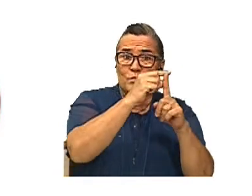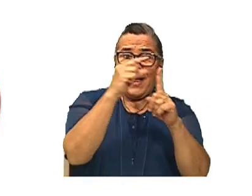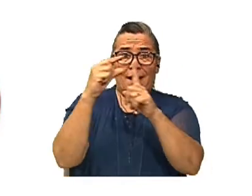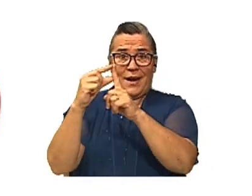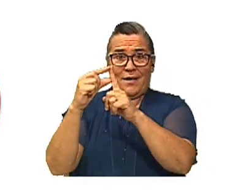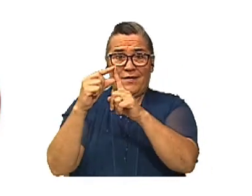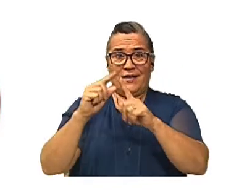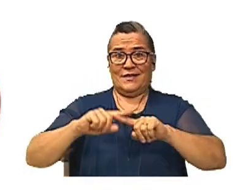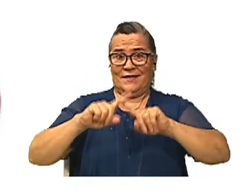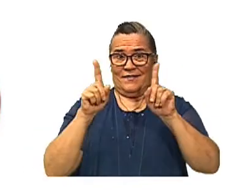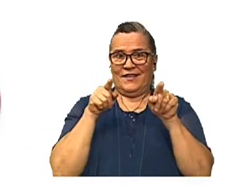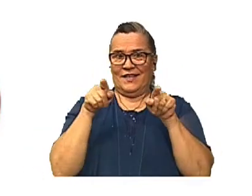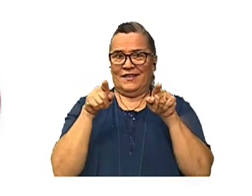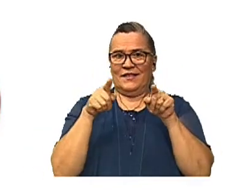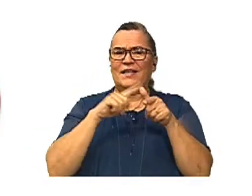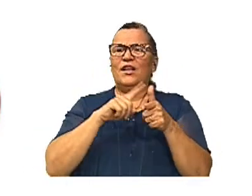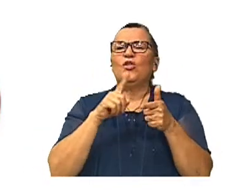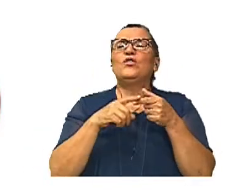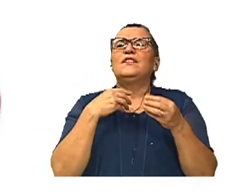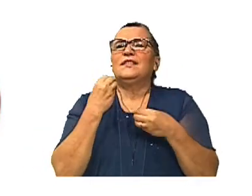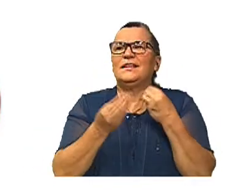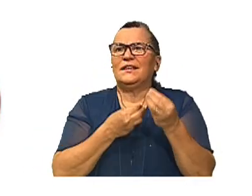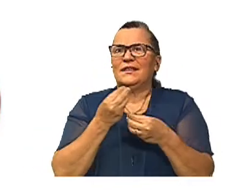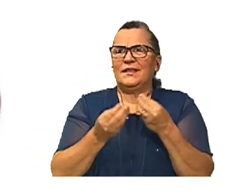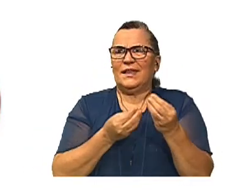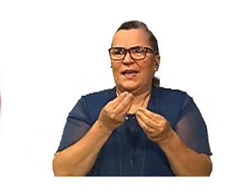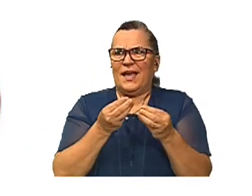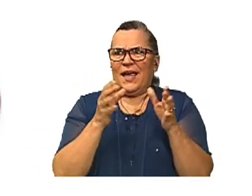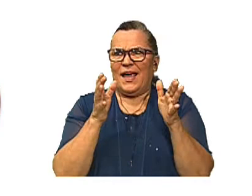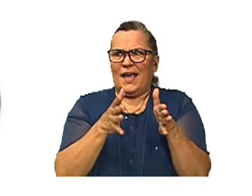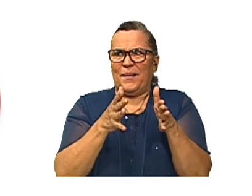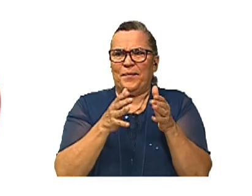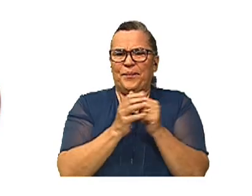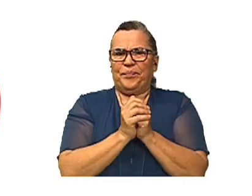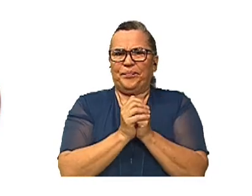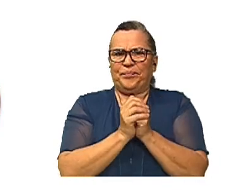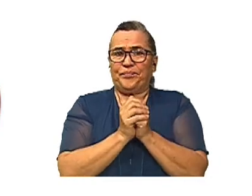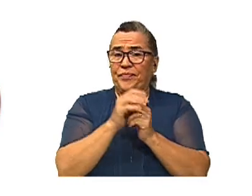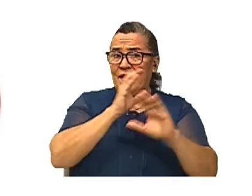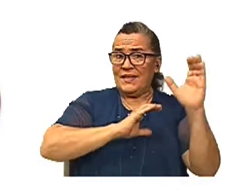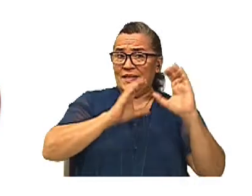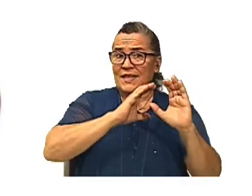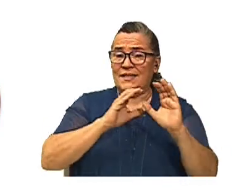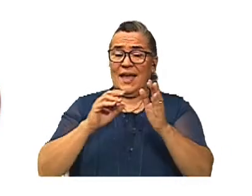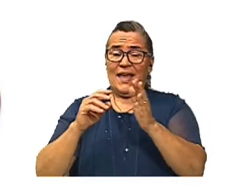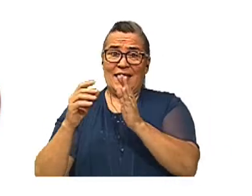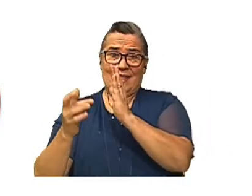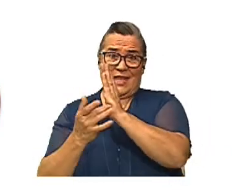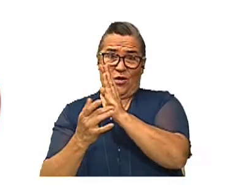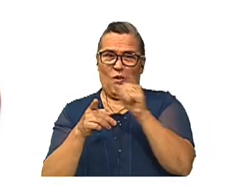So let's travel to a world full of science and technology.